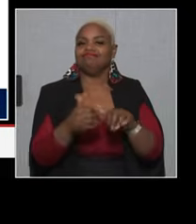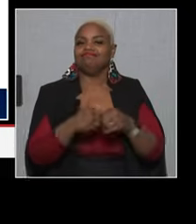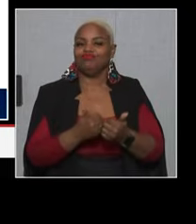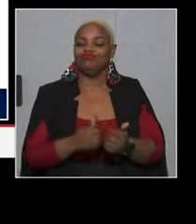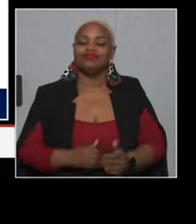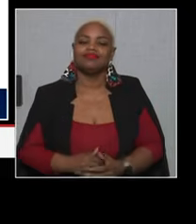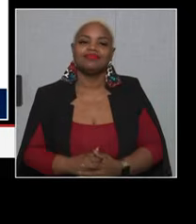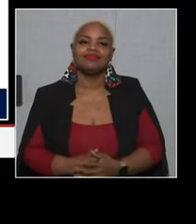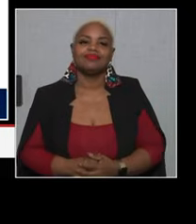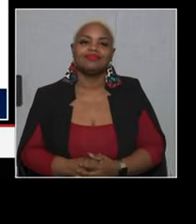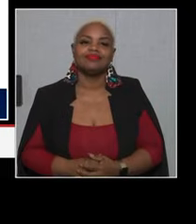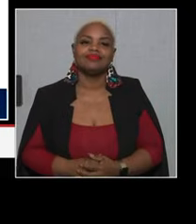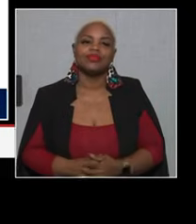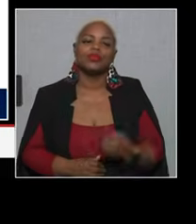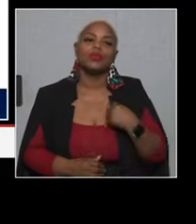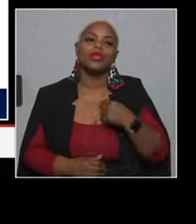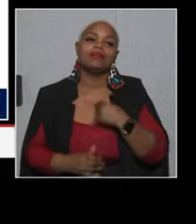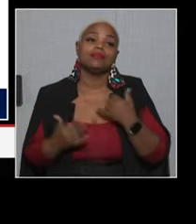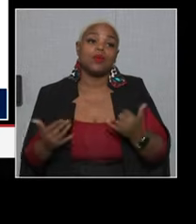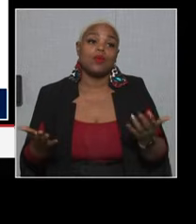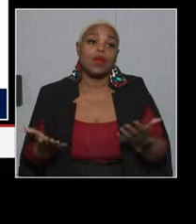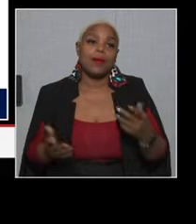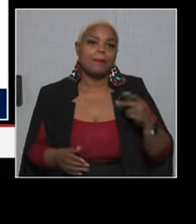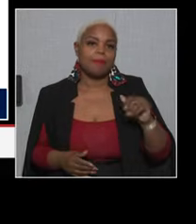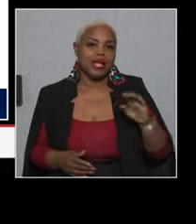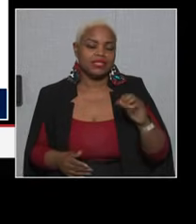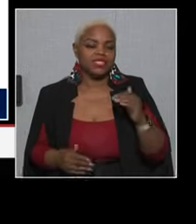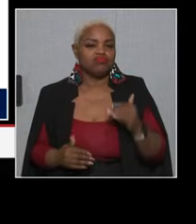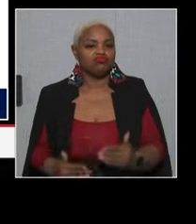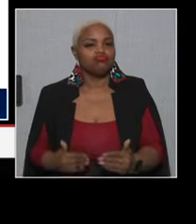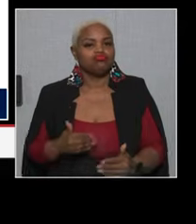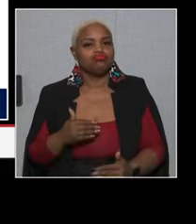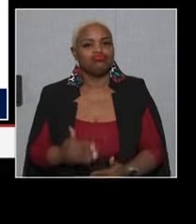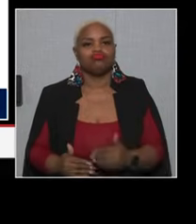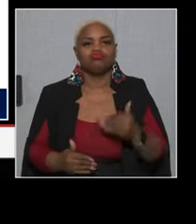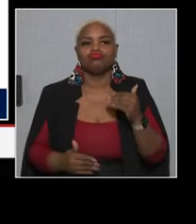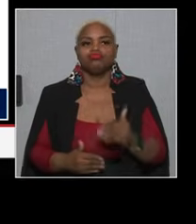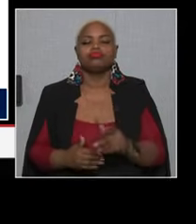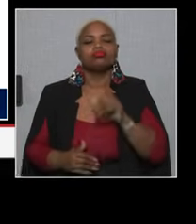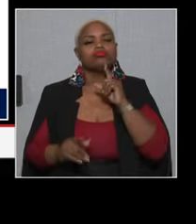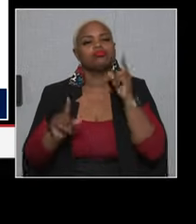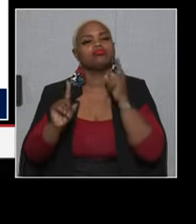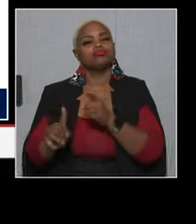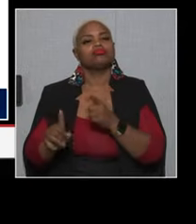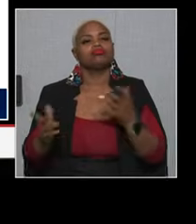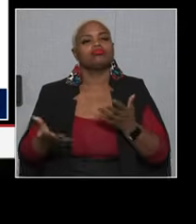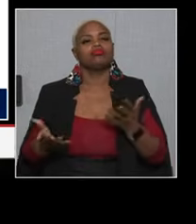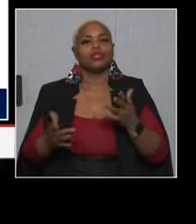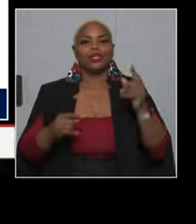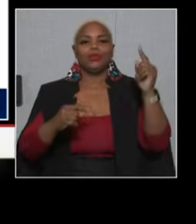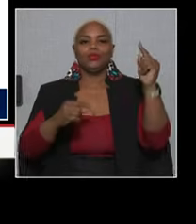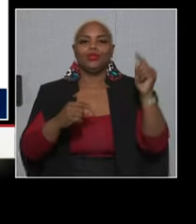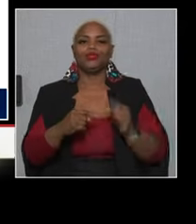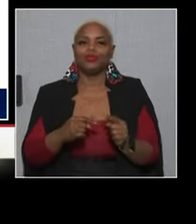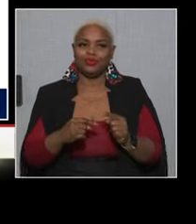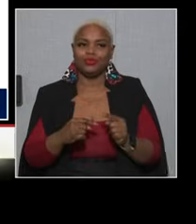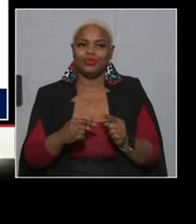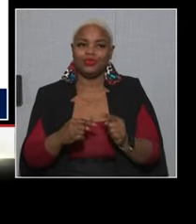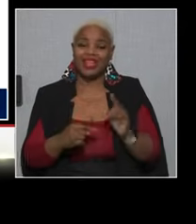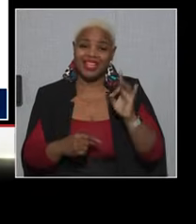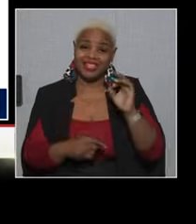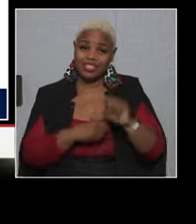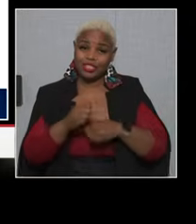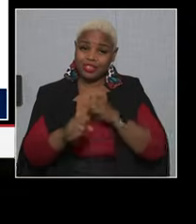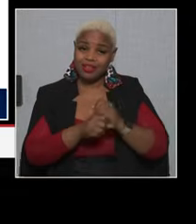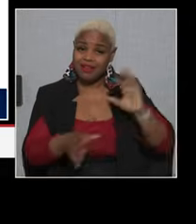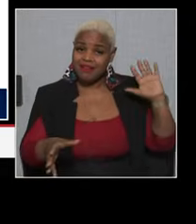are currently on pace to be at the lowest number of homicides in over 8 years. What we do know is